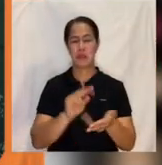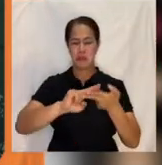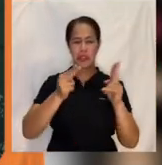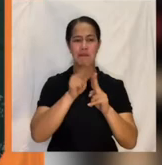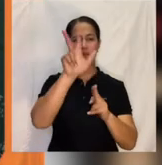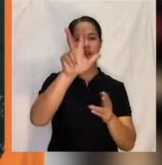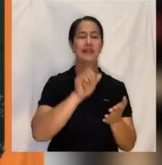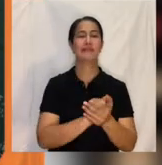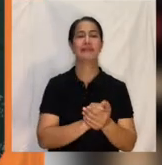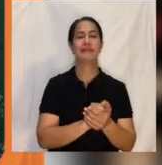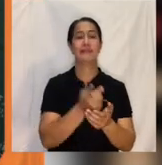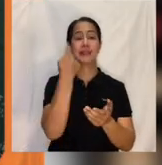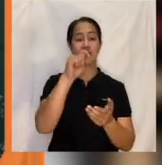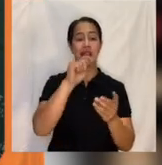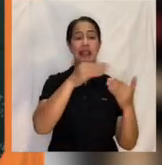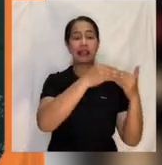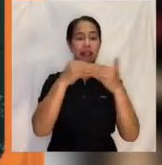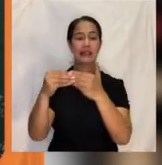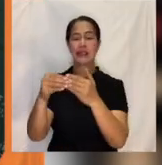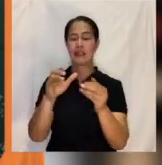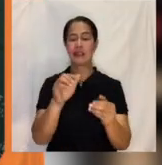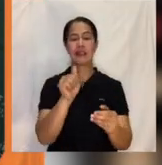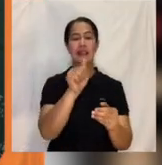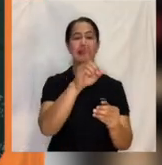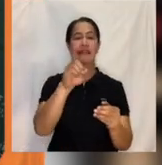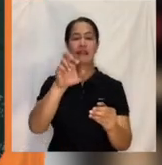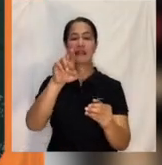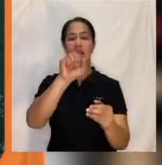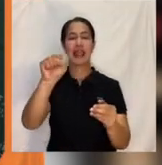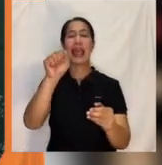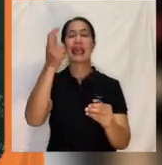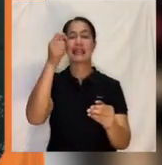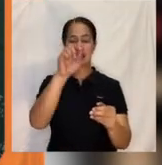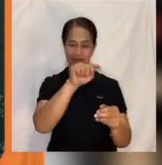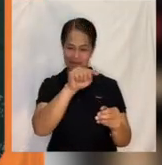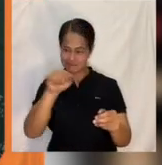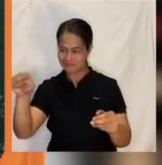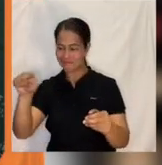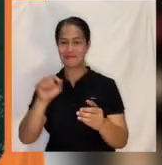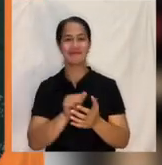Number three, the leaders address the blank.